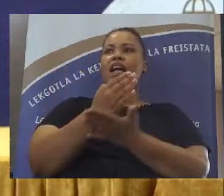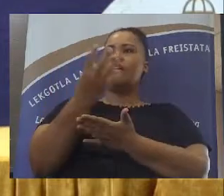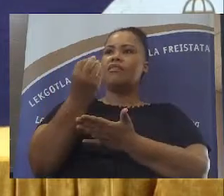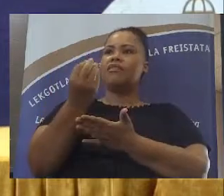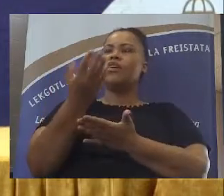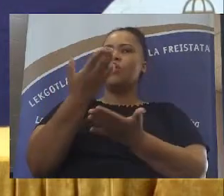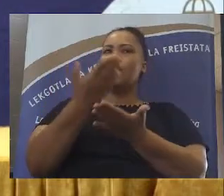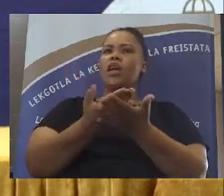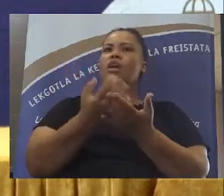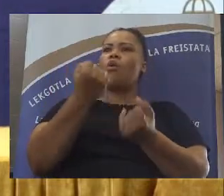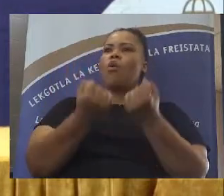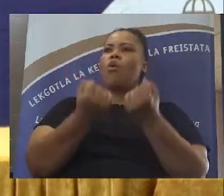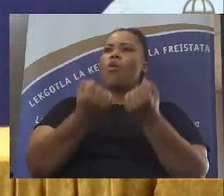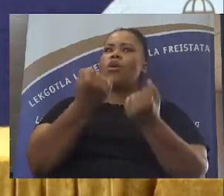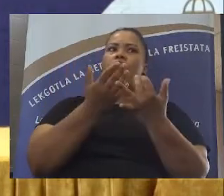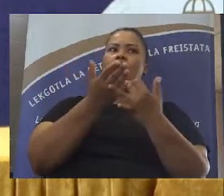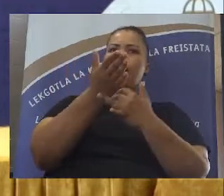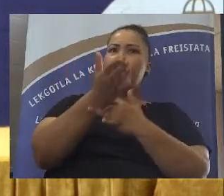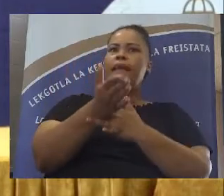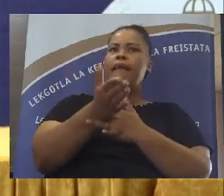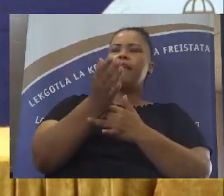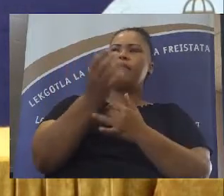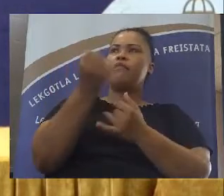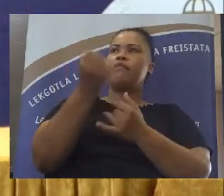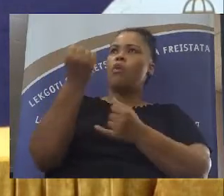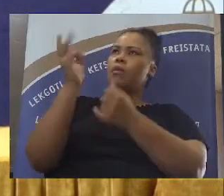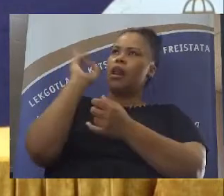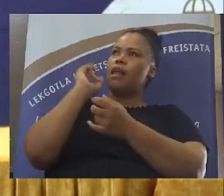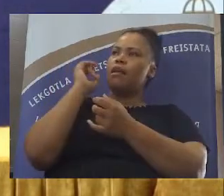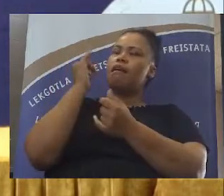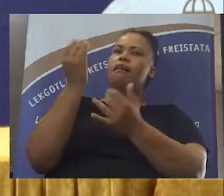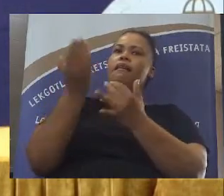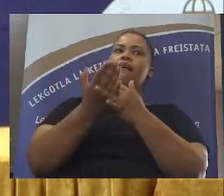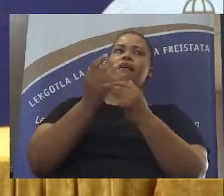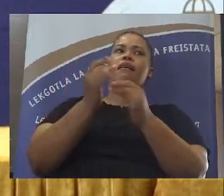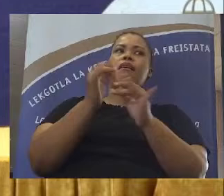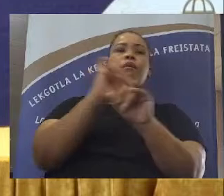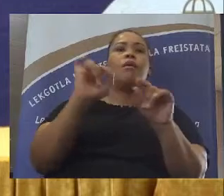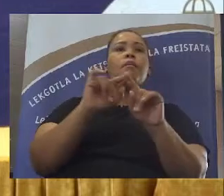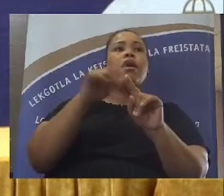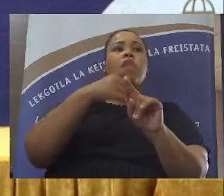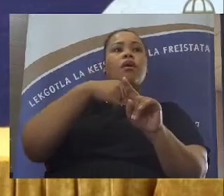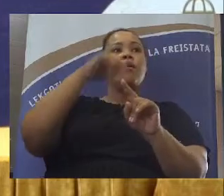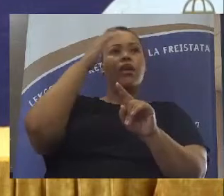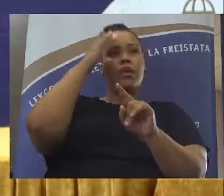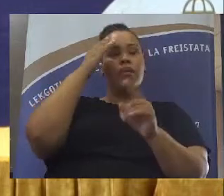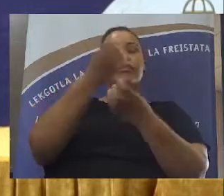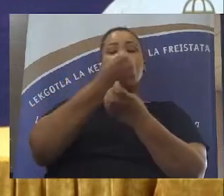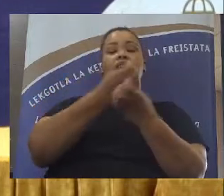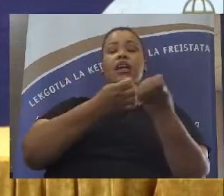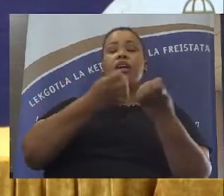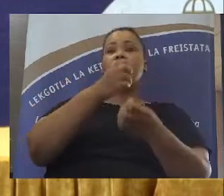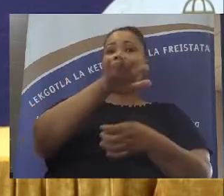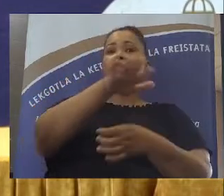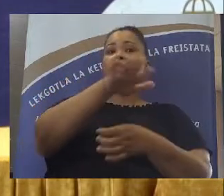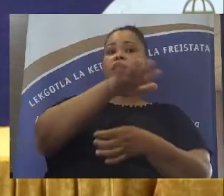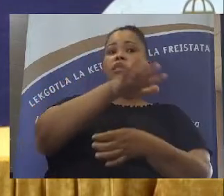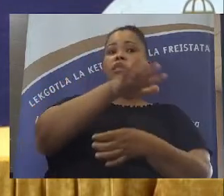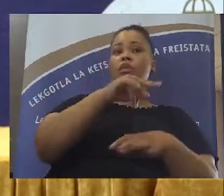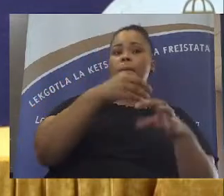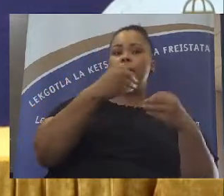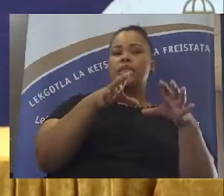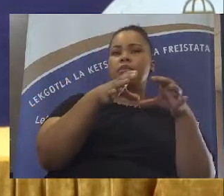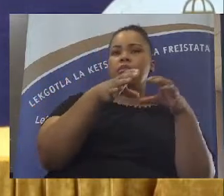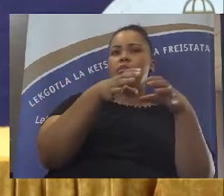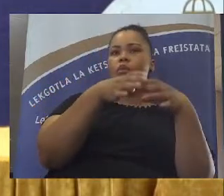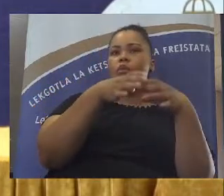go to a court and to have his case listened in front of a court. But we know that the economic reality was that for small businesses, that was